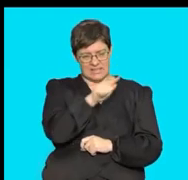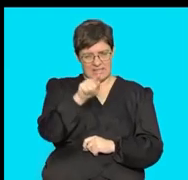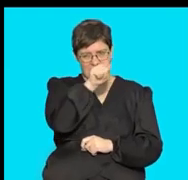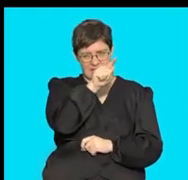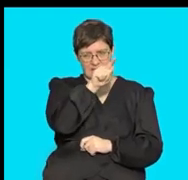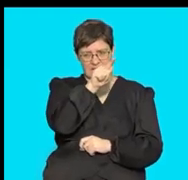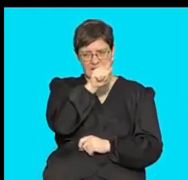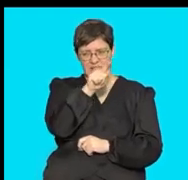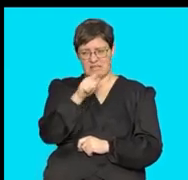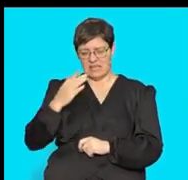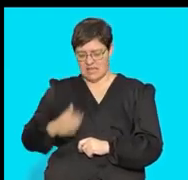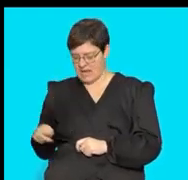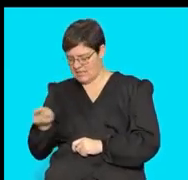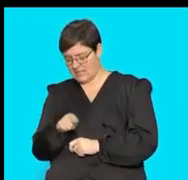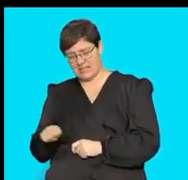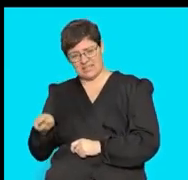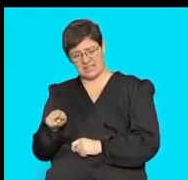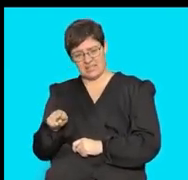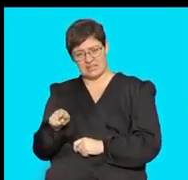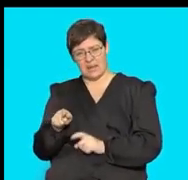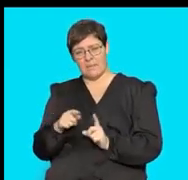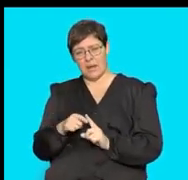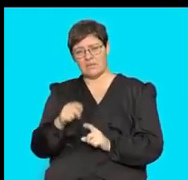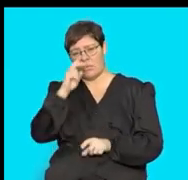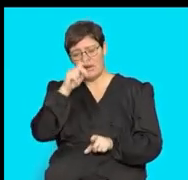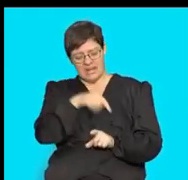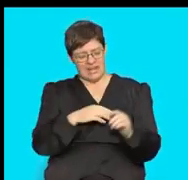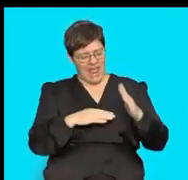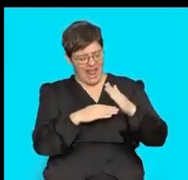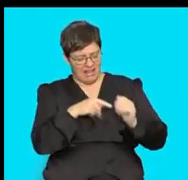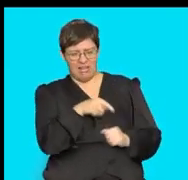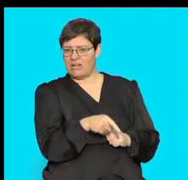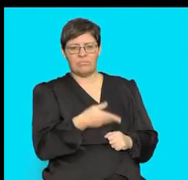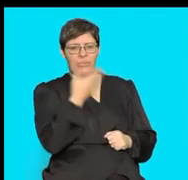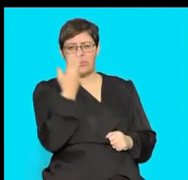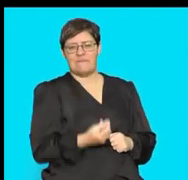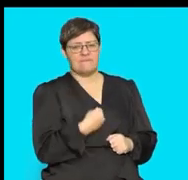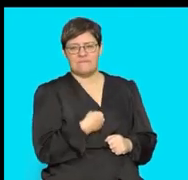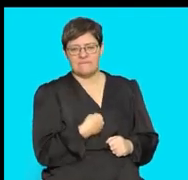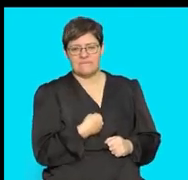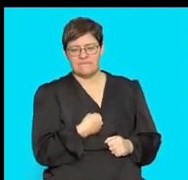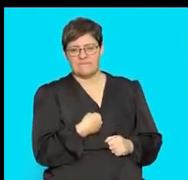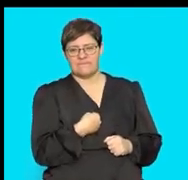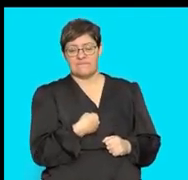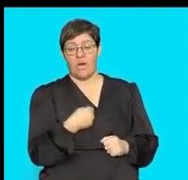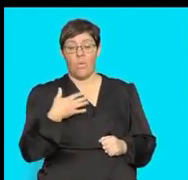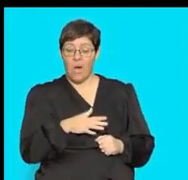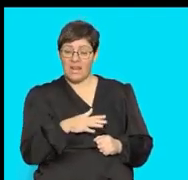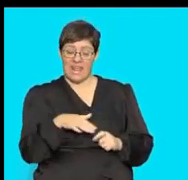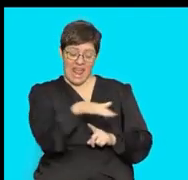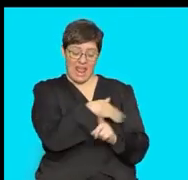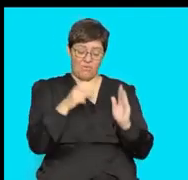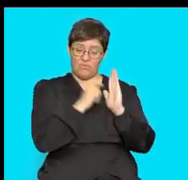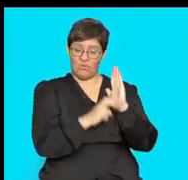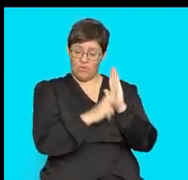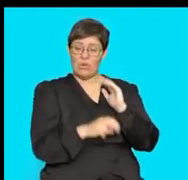side and we have this side, but we're missing the angle in between. If we wanted to use